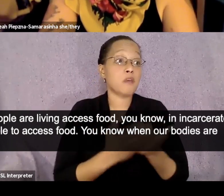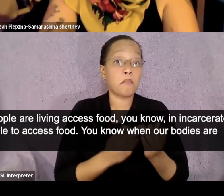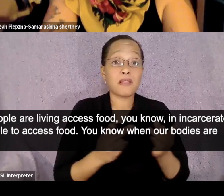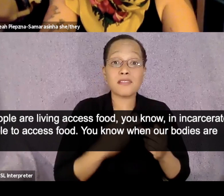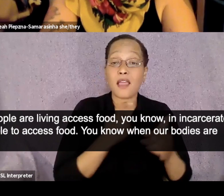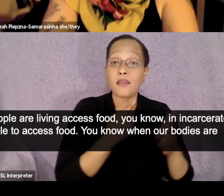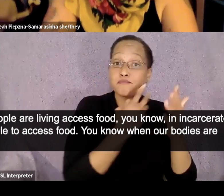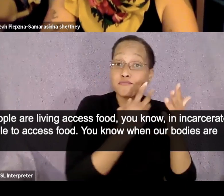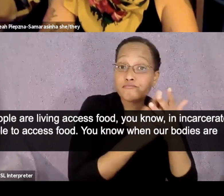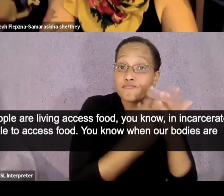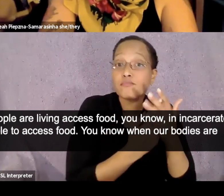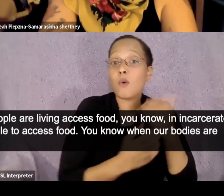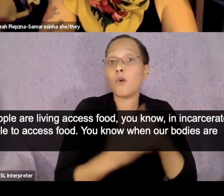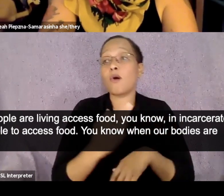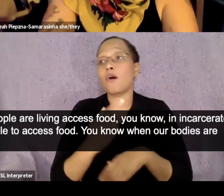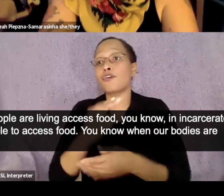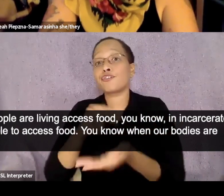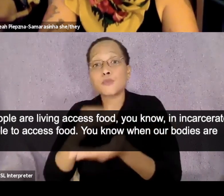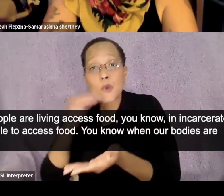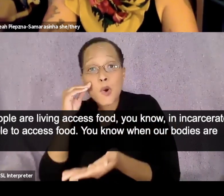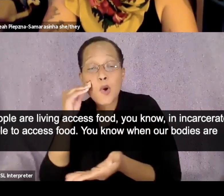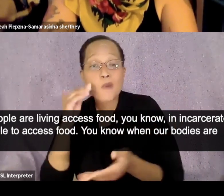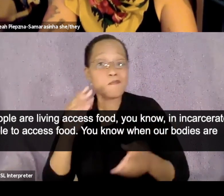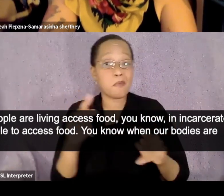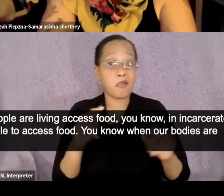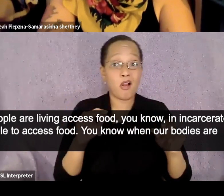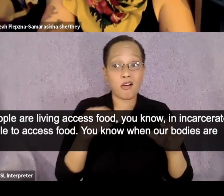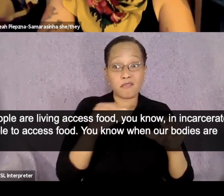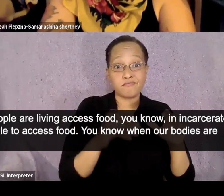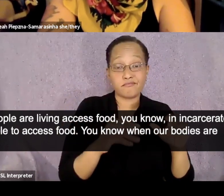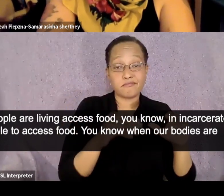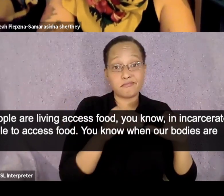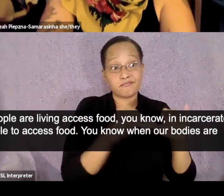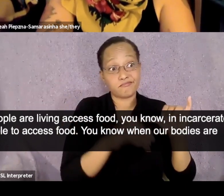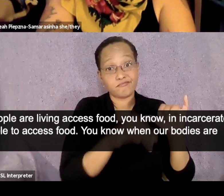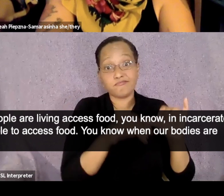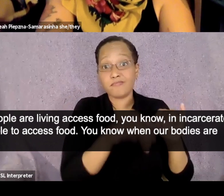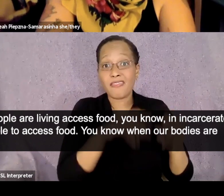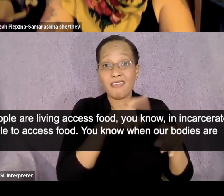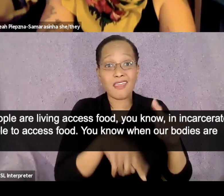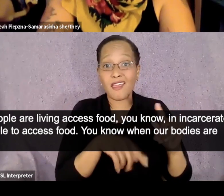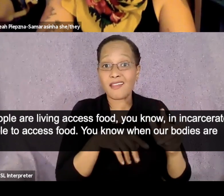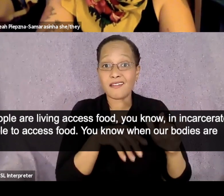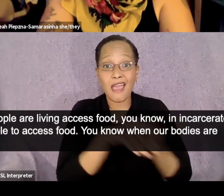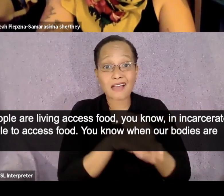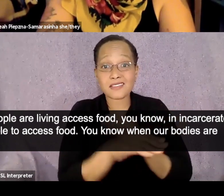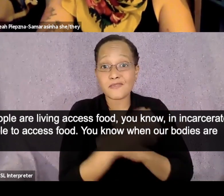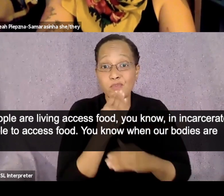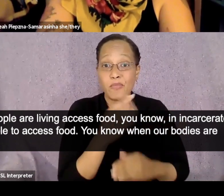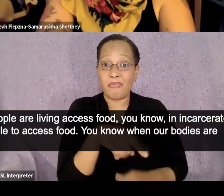how is, like, impossible is it to access food, when our bodies